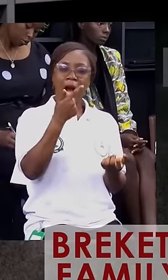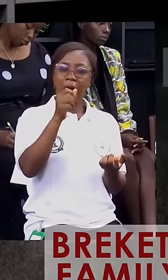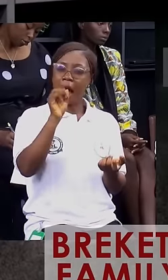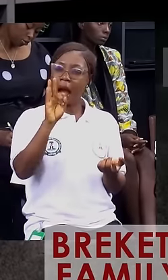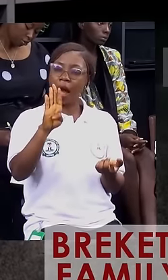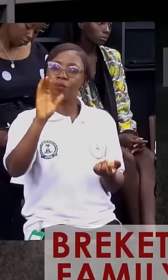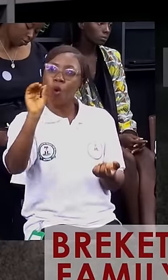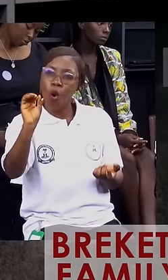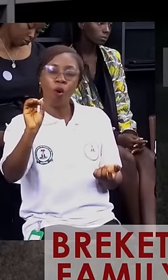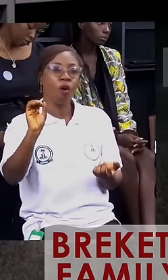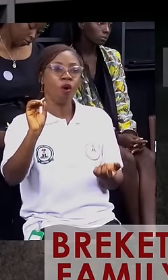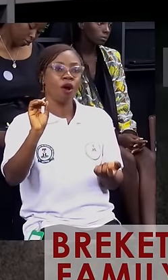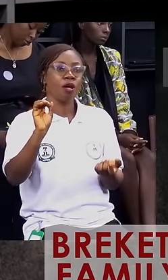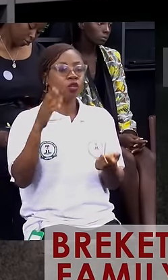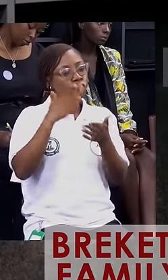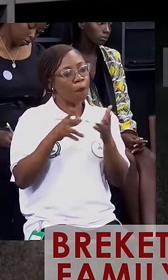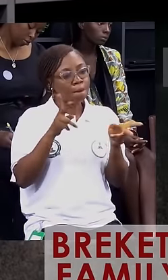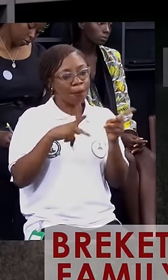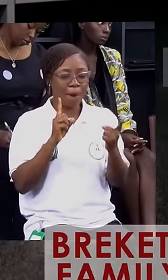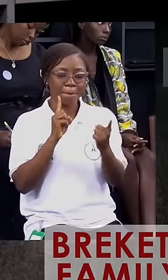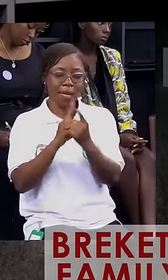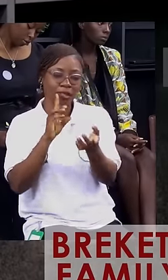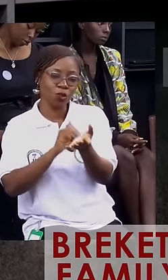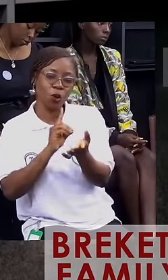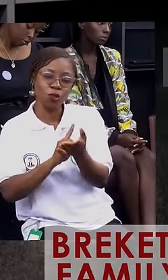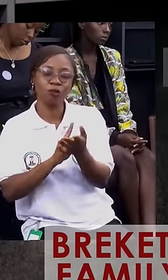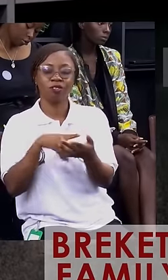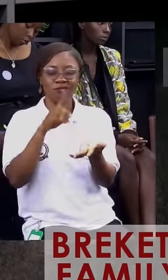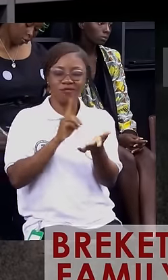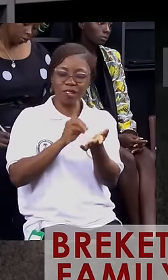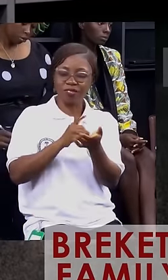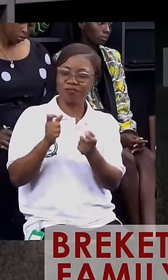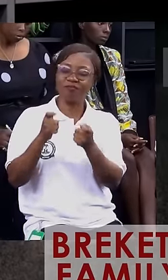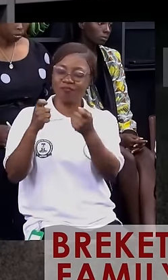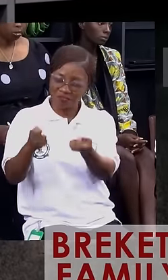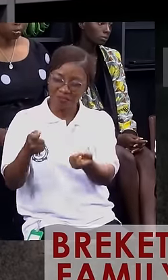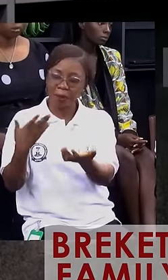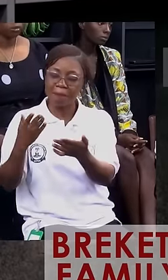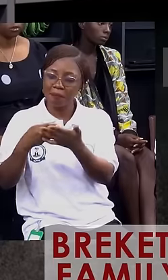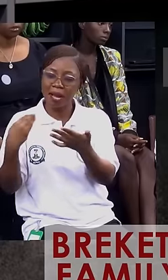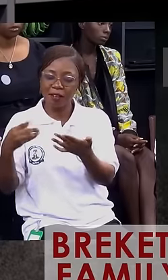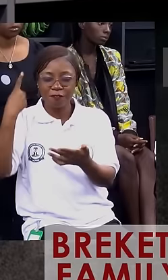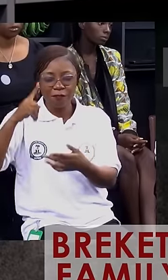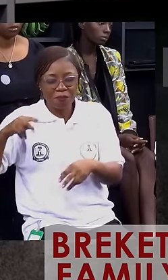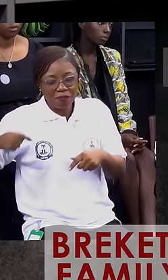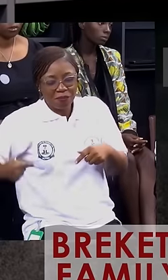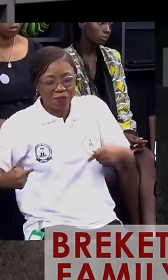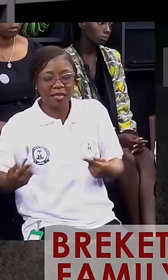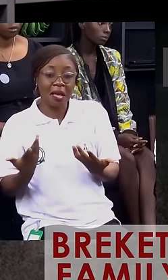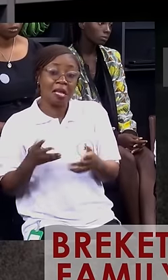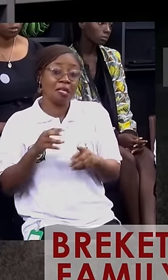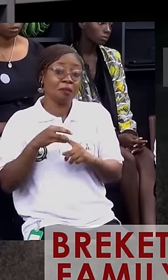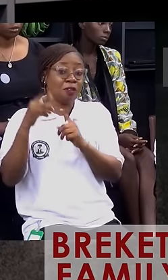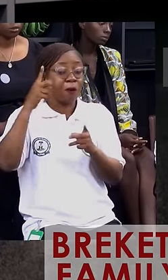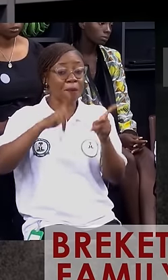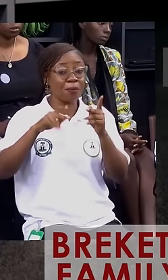people, they got to the doctor and the doctor prescribed medications for them, maybe medication for pain. Like especially for people